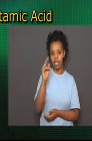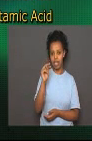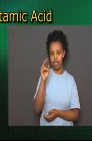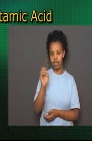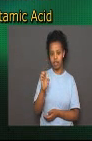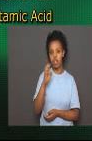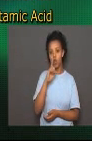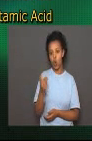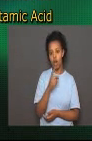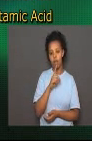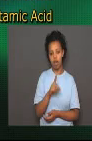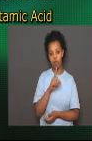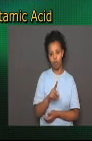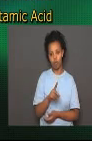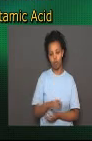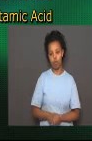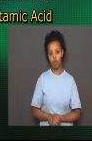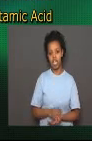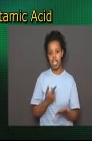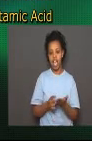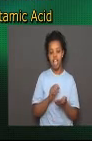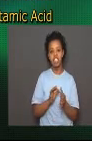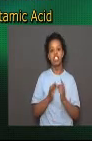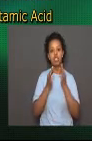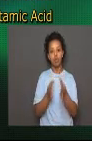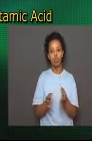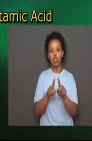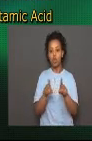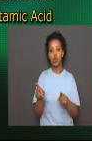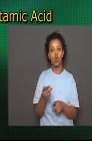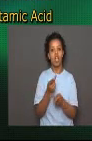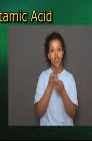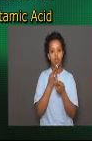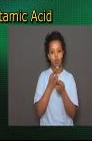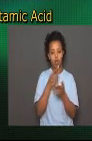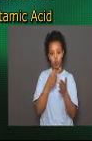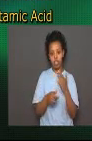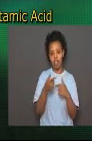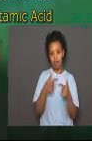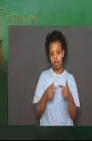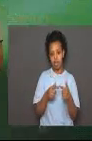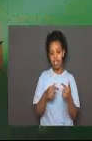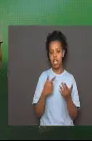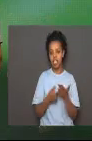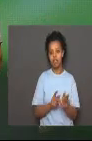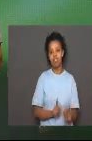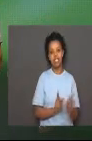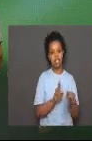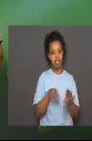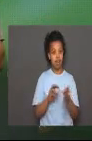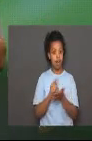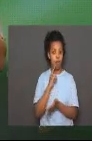This substitution results in a different protein being synthesized.